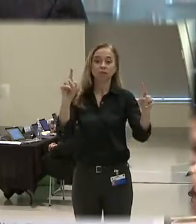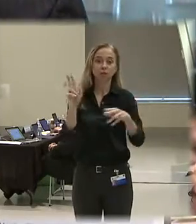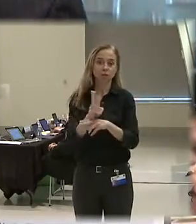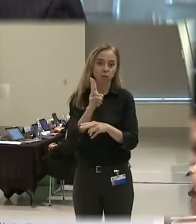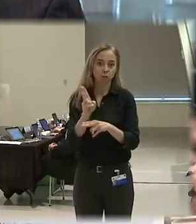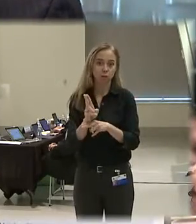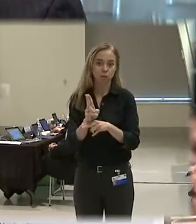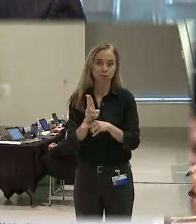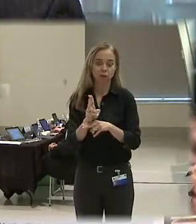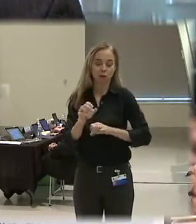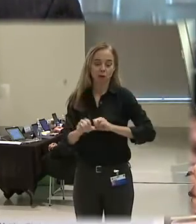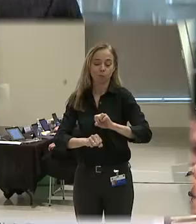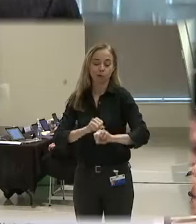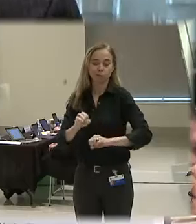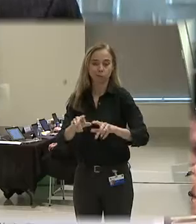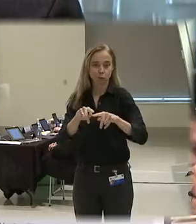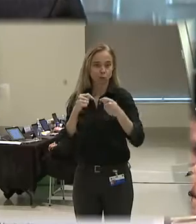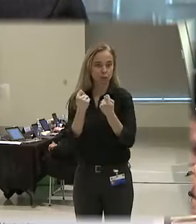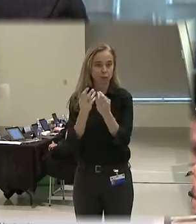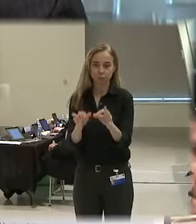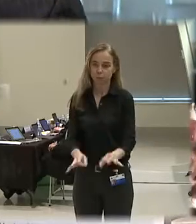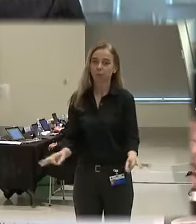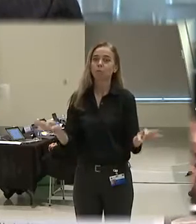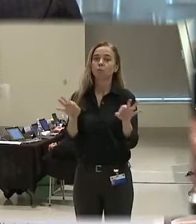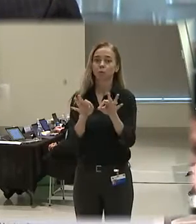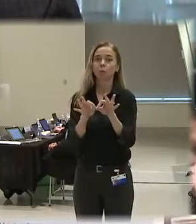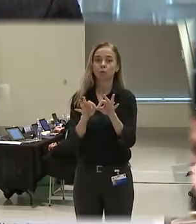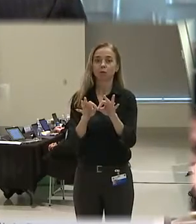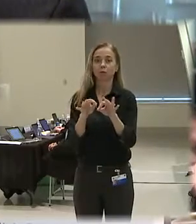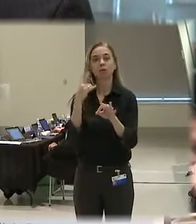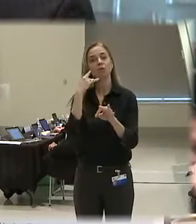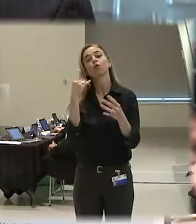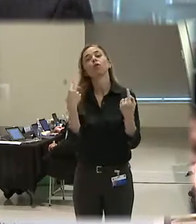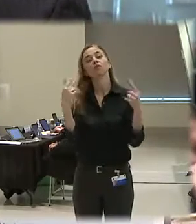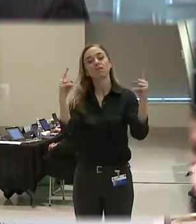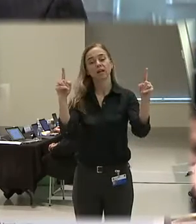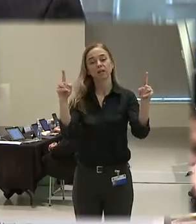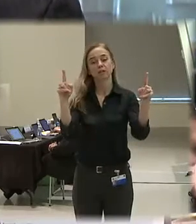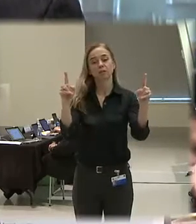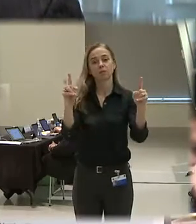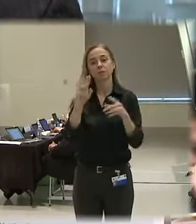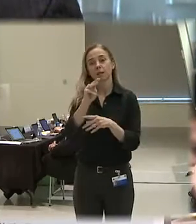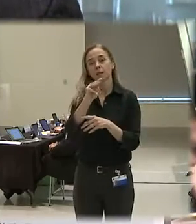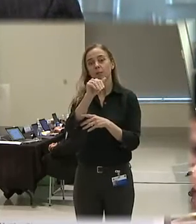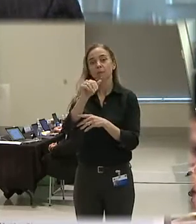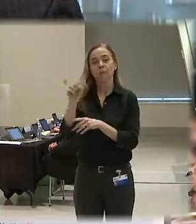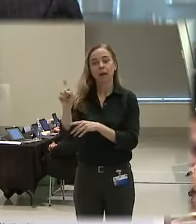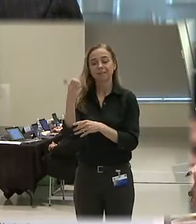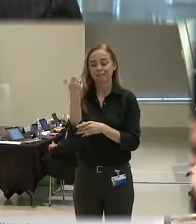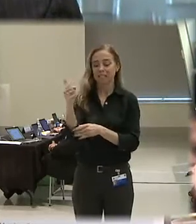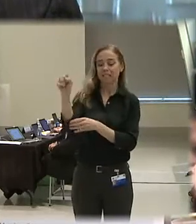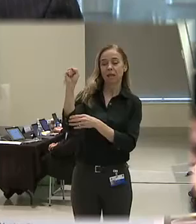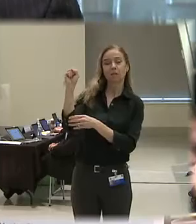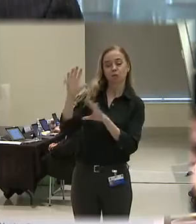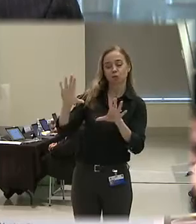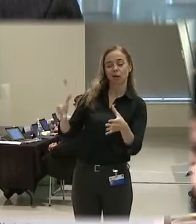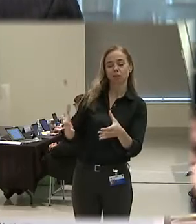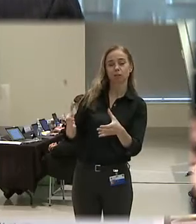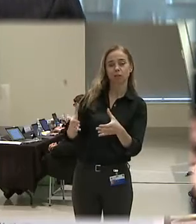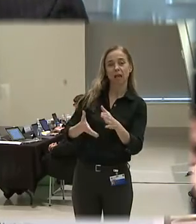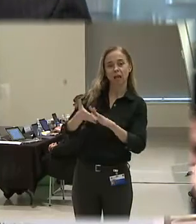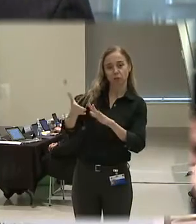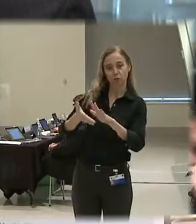use of our bicycle teams, very important for effective mass demonstration